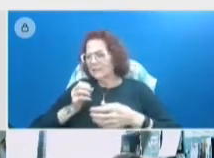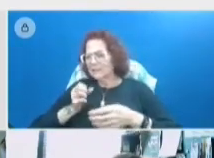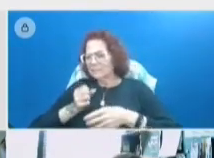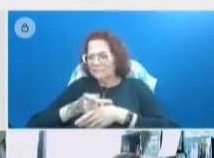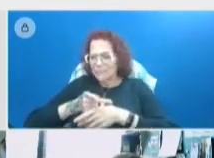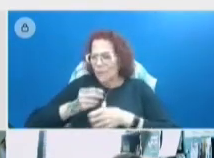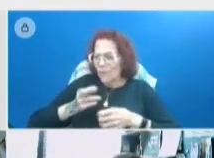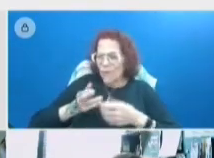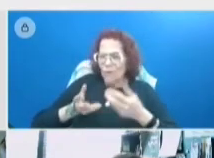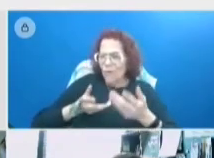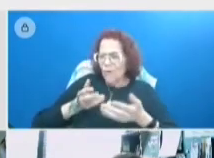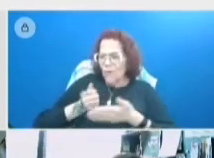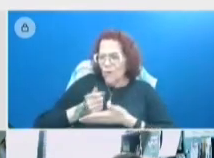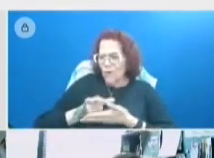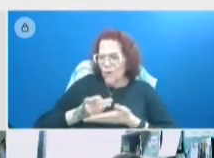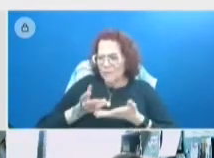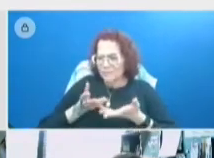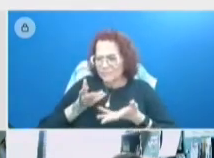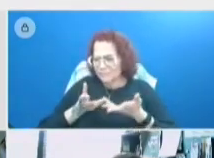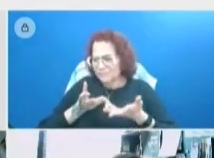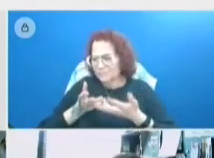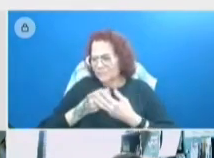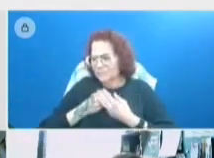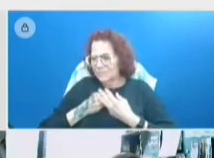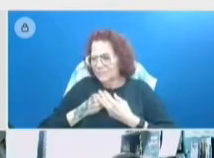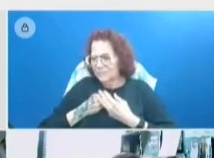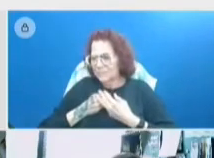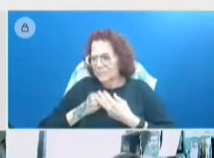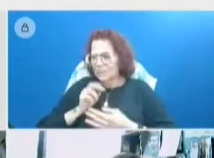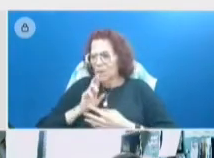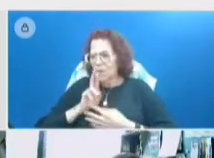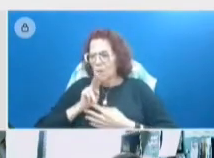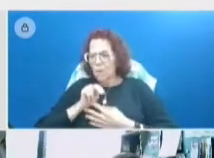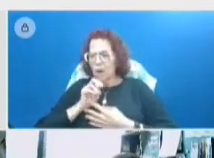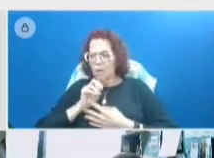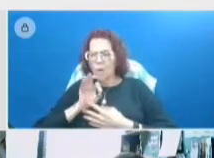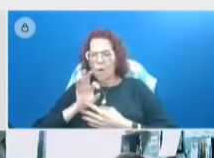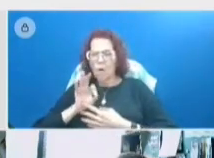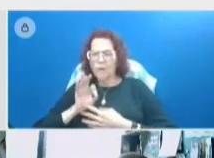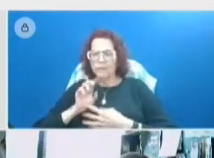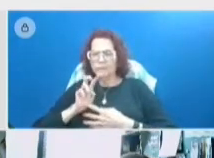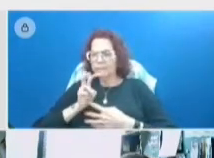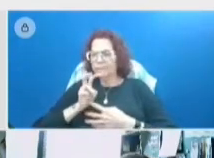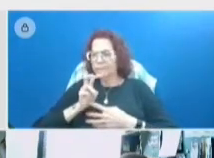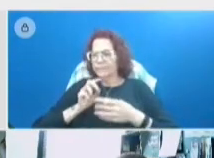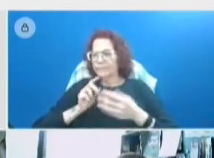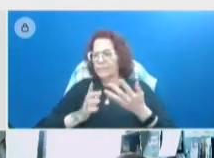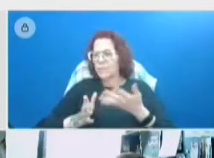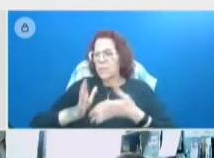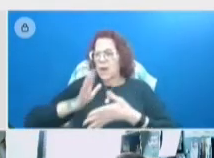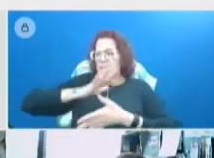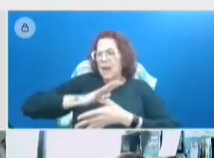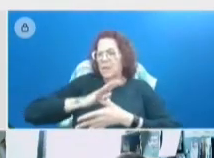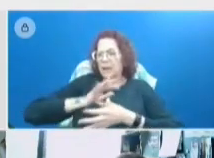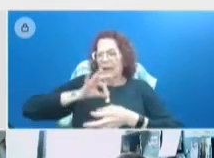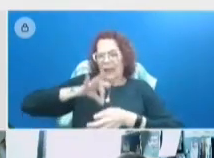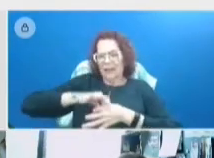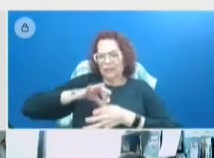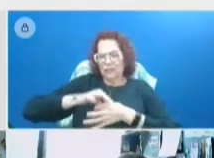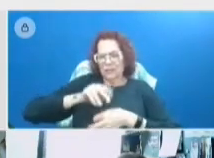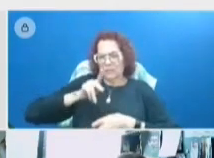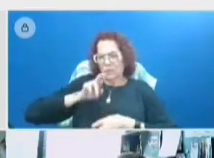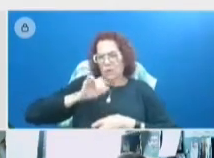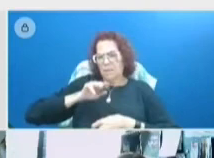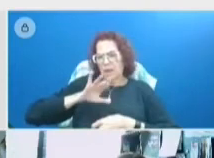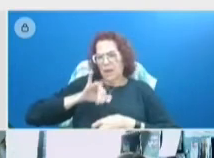or runoff primary election, if the political subdivision having the contest is not the largest